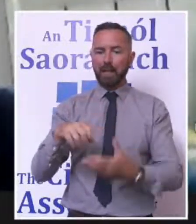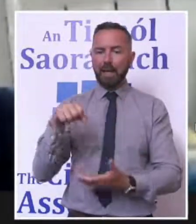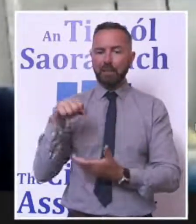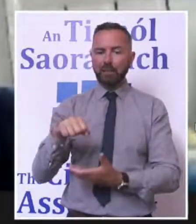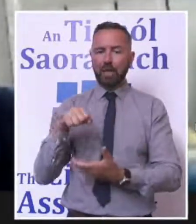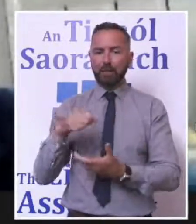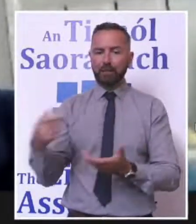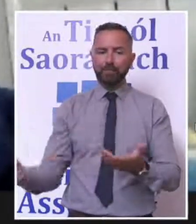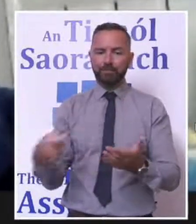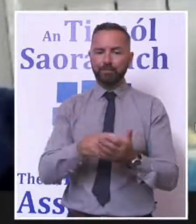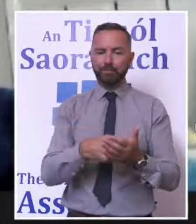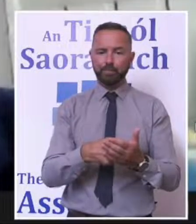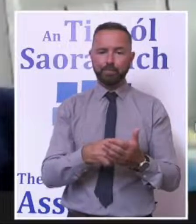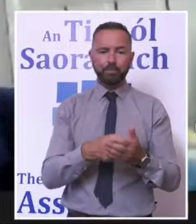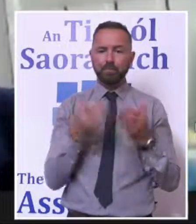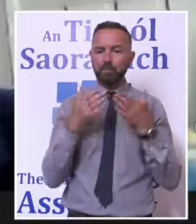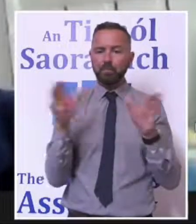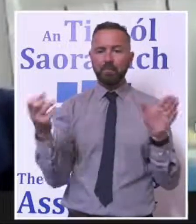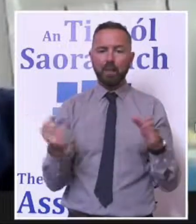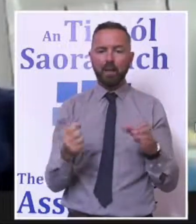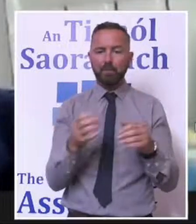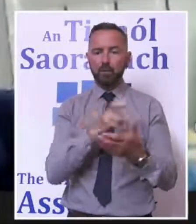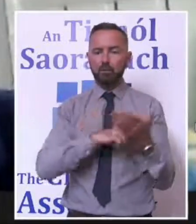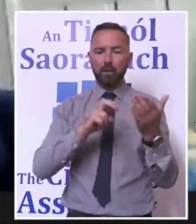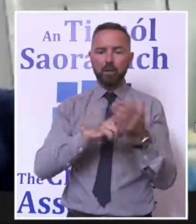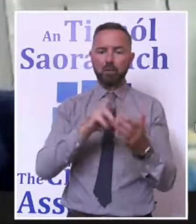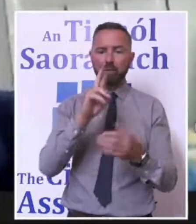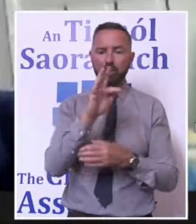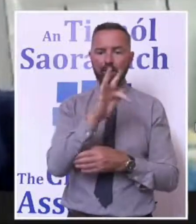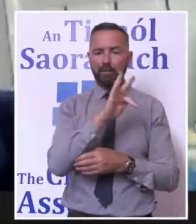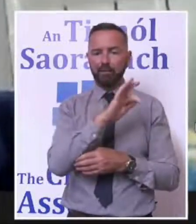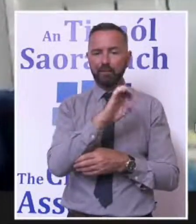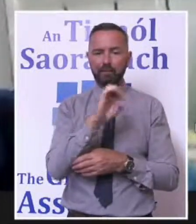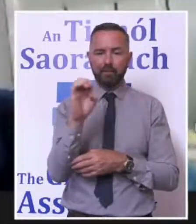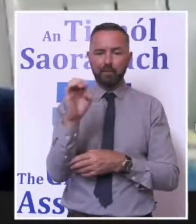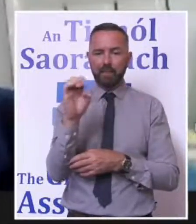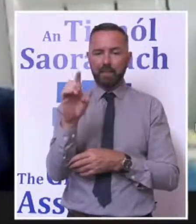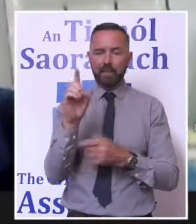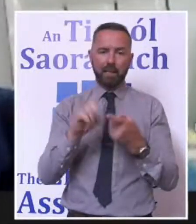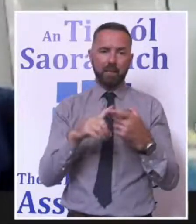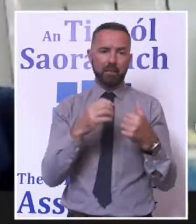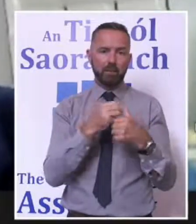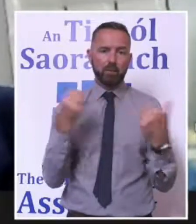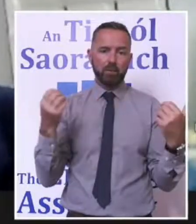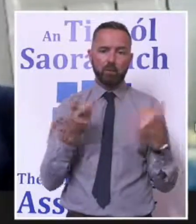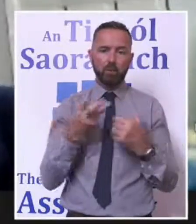they'll generally have regulatory fees and other